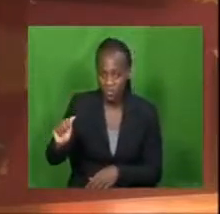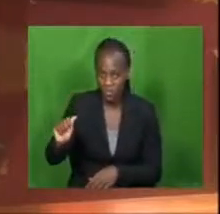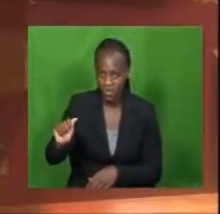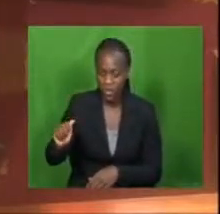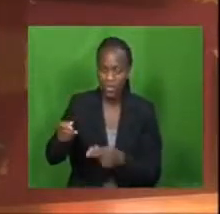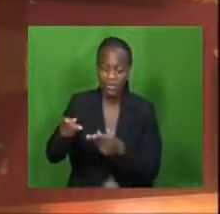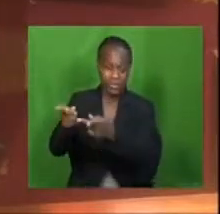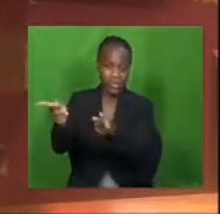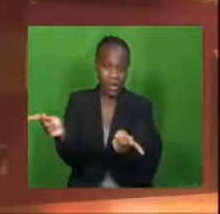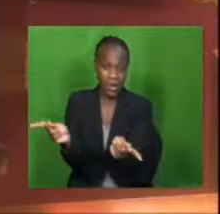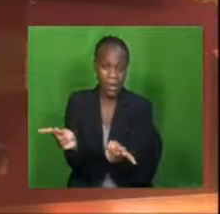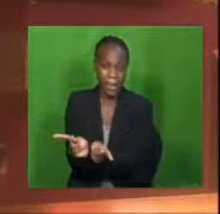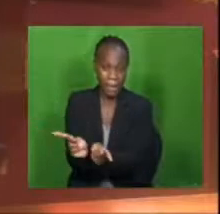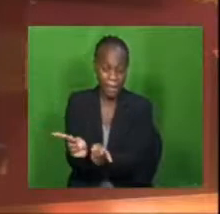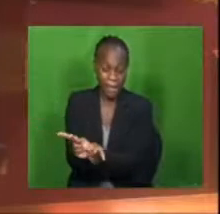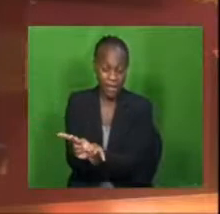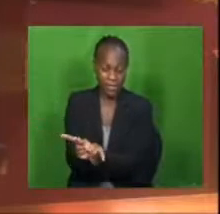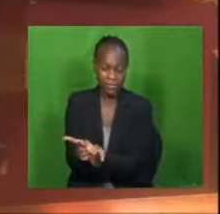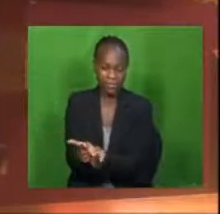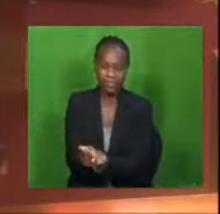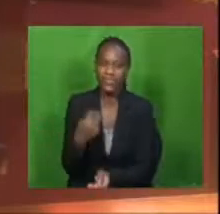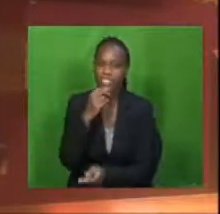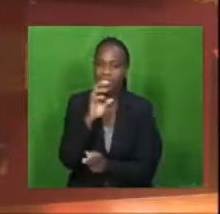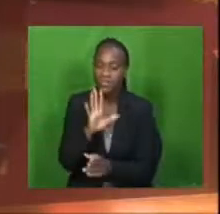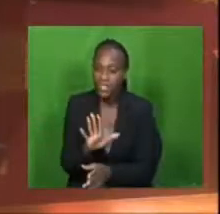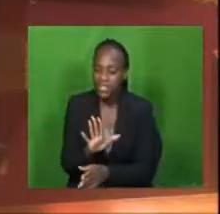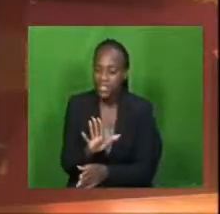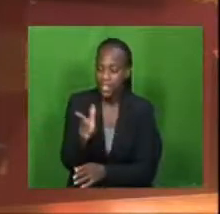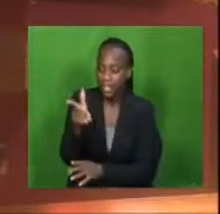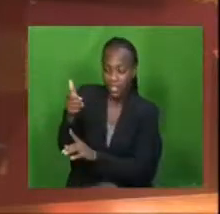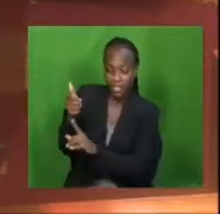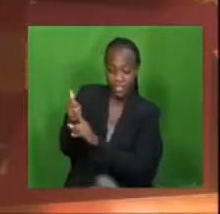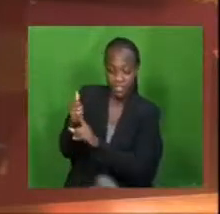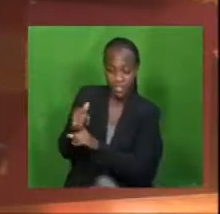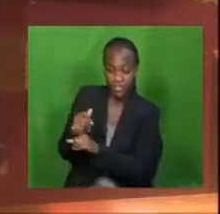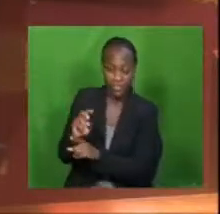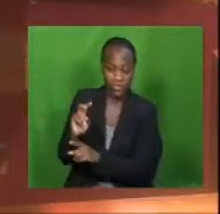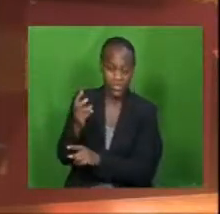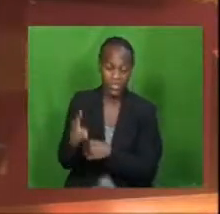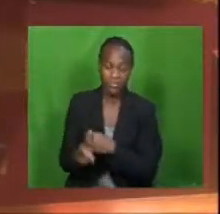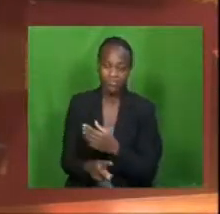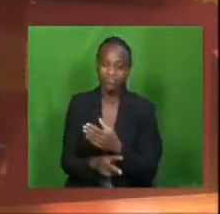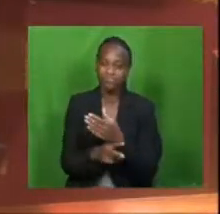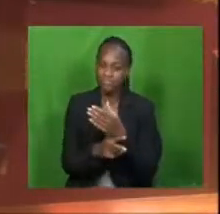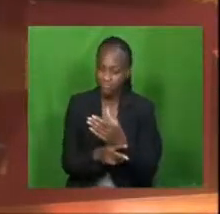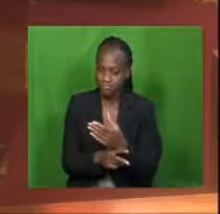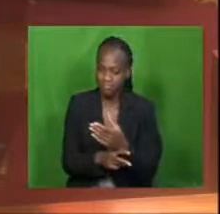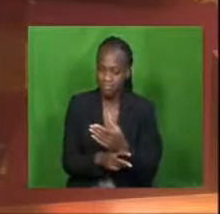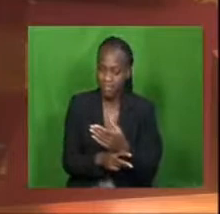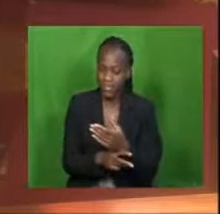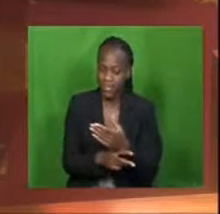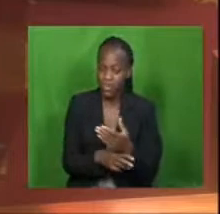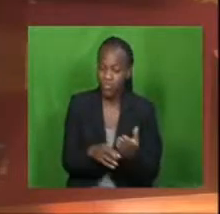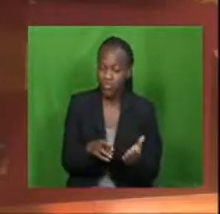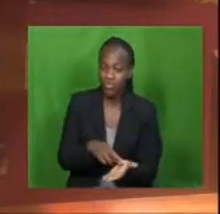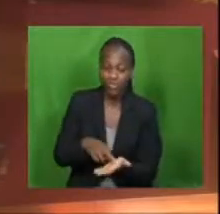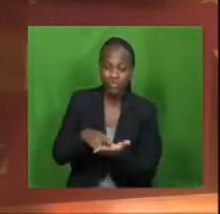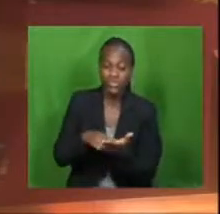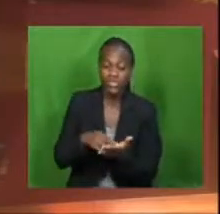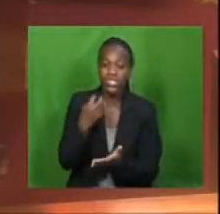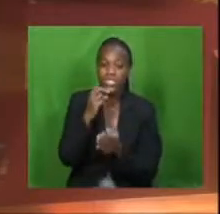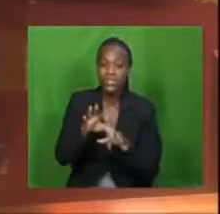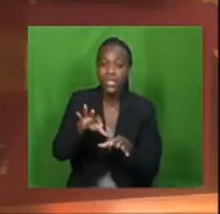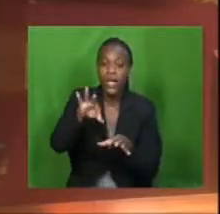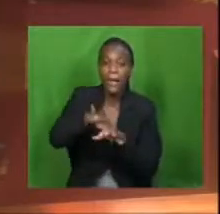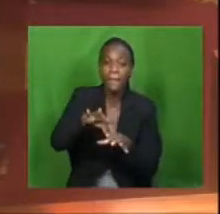Mr. Speaker, your distinguished self, as Second Deputy Speaker, will, on behalf of Right Honourable Speaker, plant within the